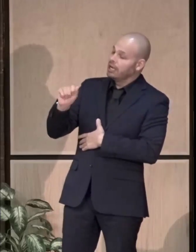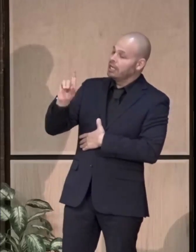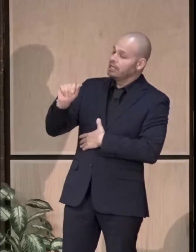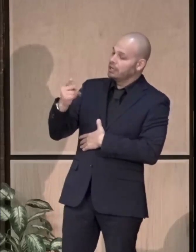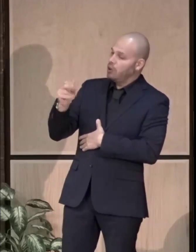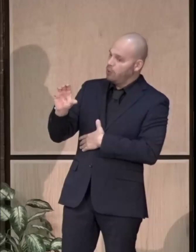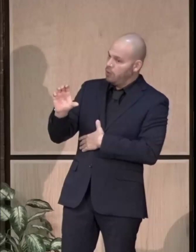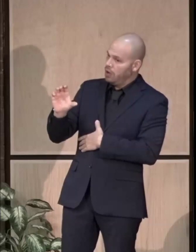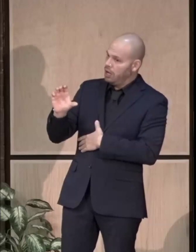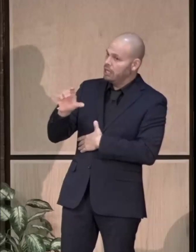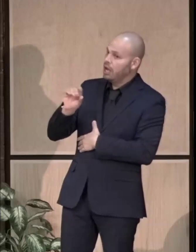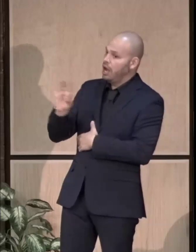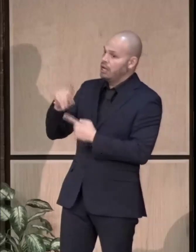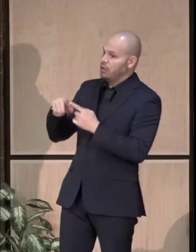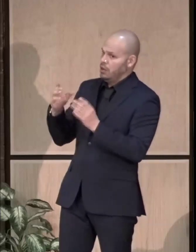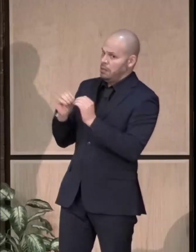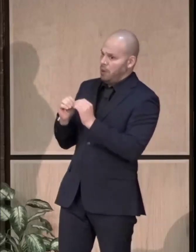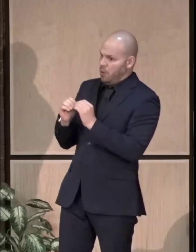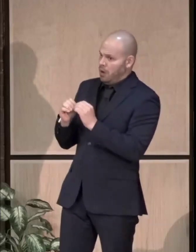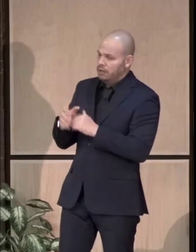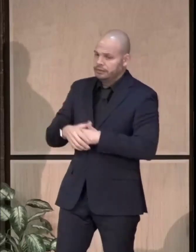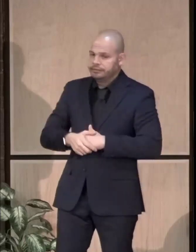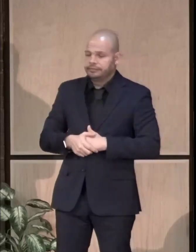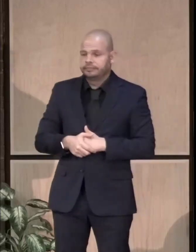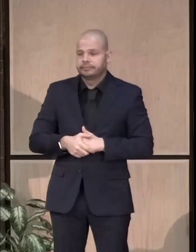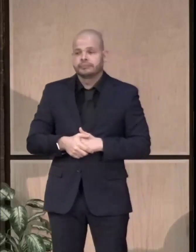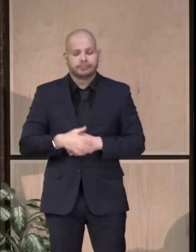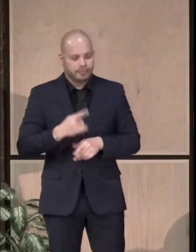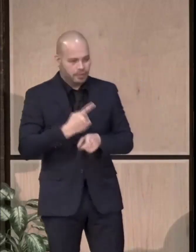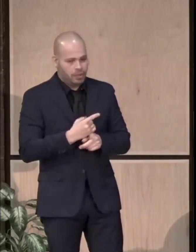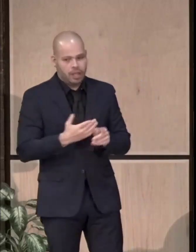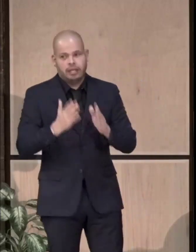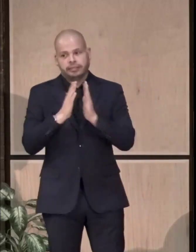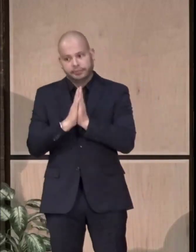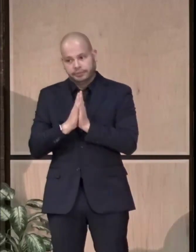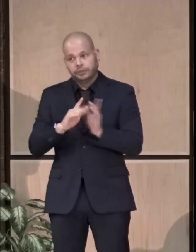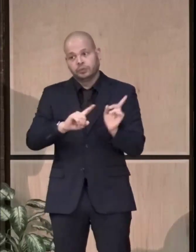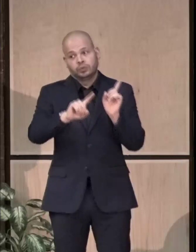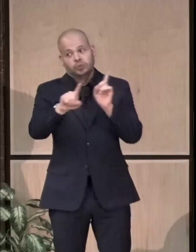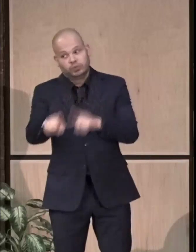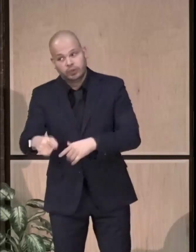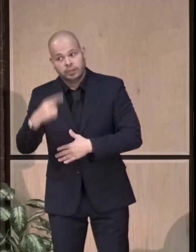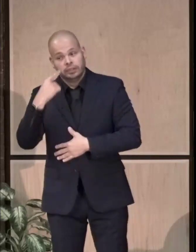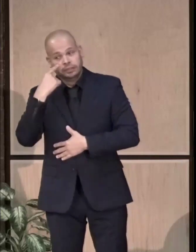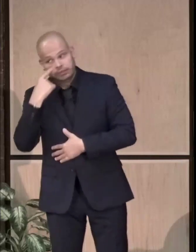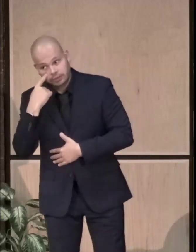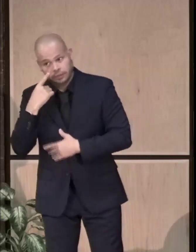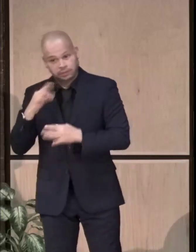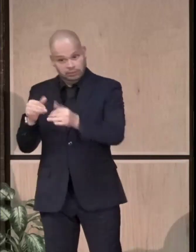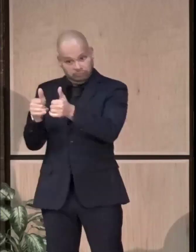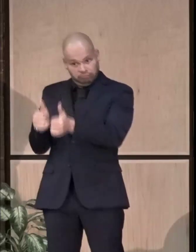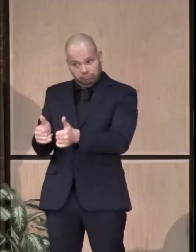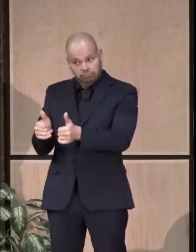I was asking them to go out and put eyes on him and check on and check his well-being. And to see if he was a threat